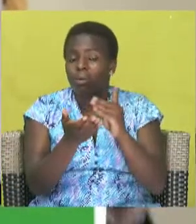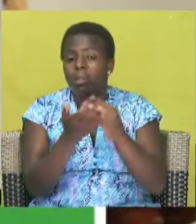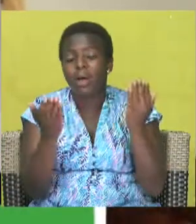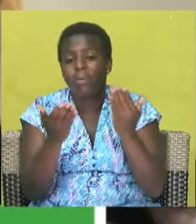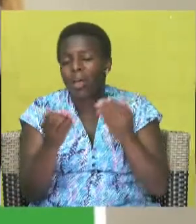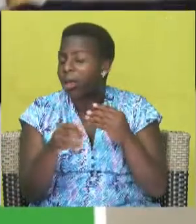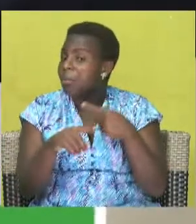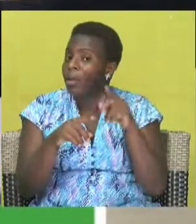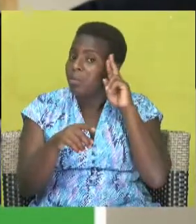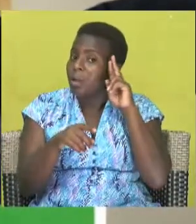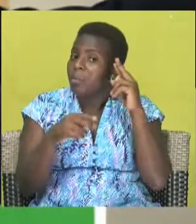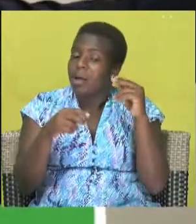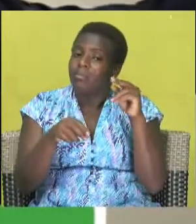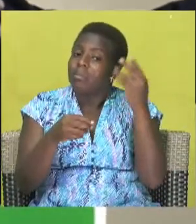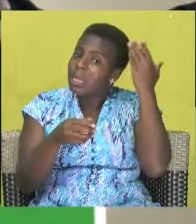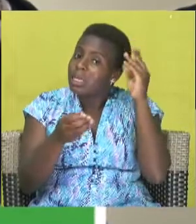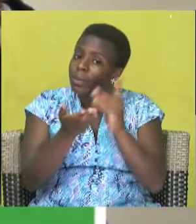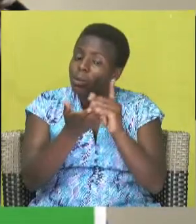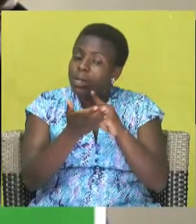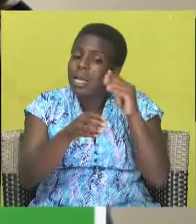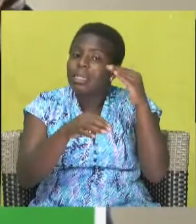very far, it's just there near